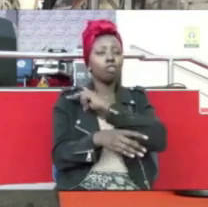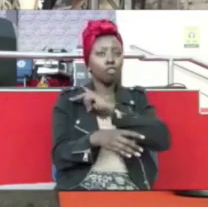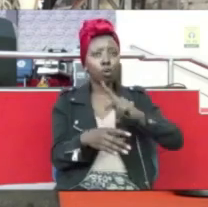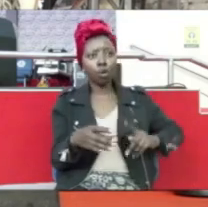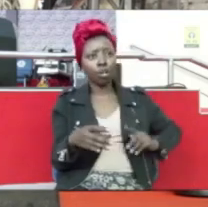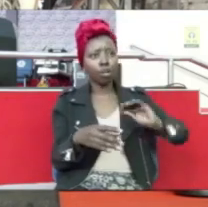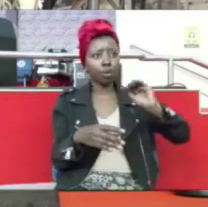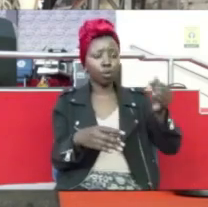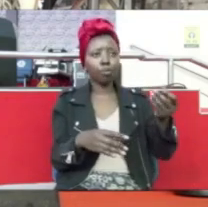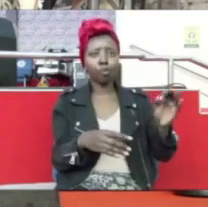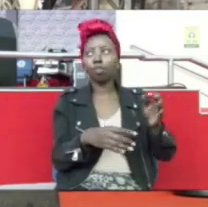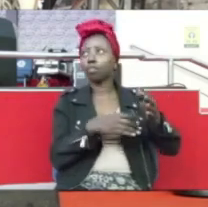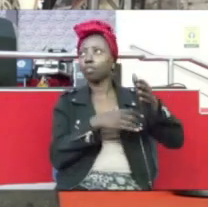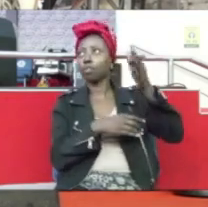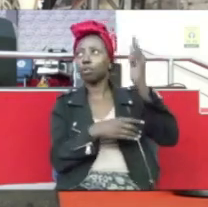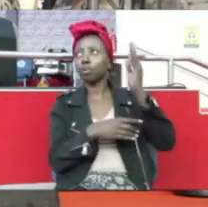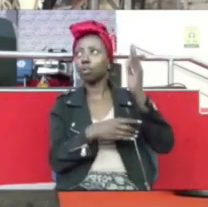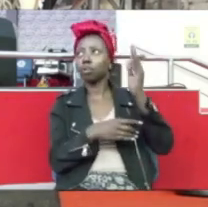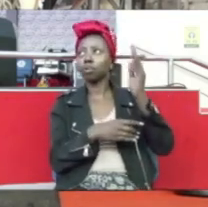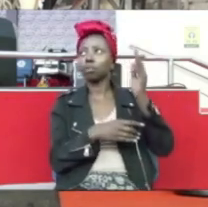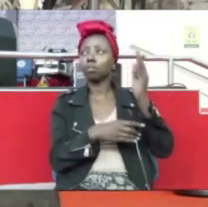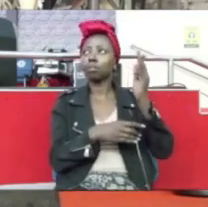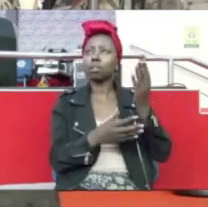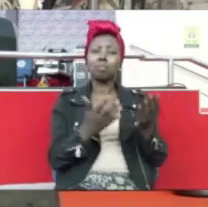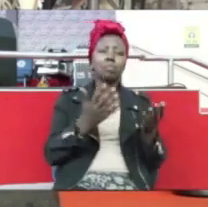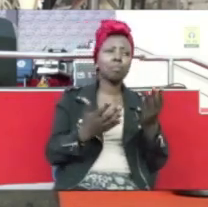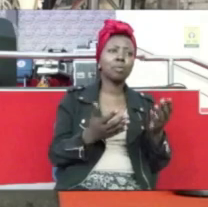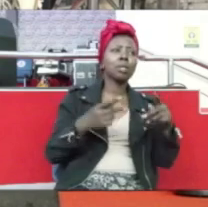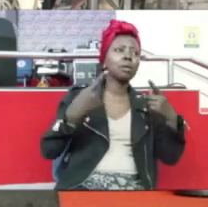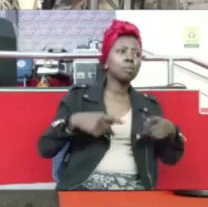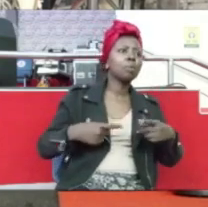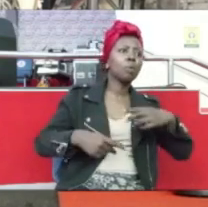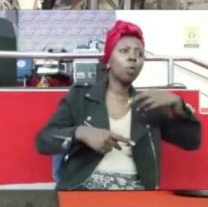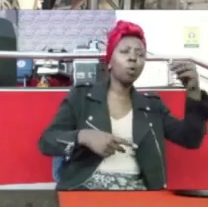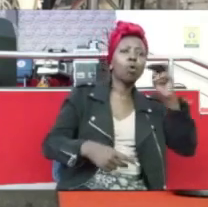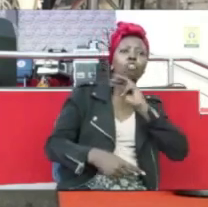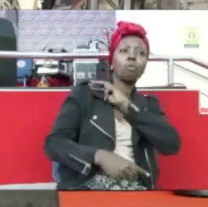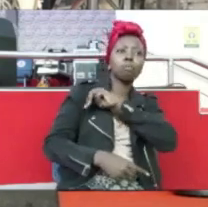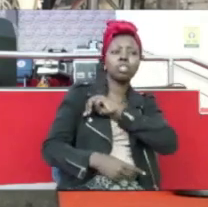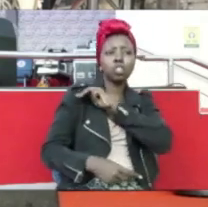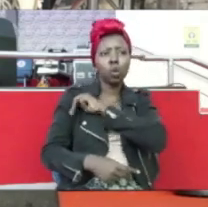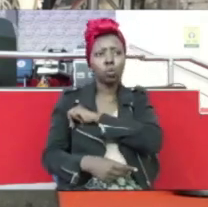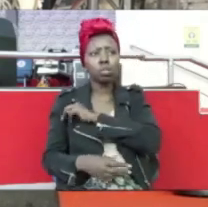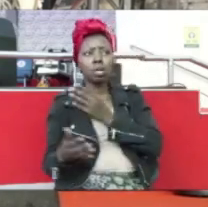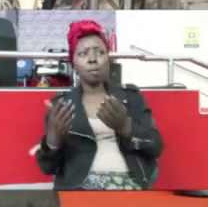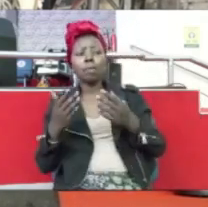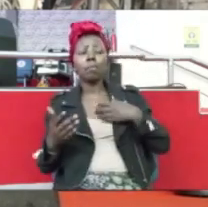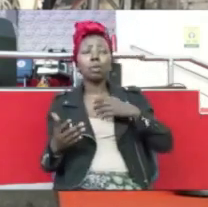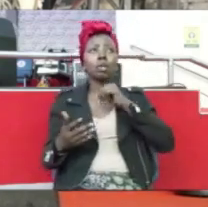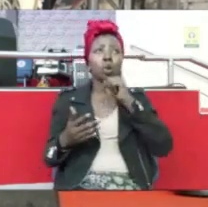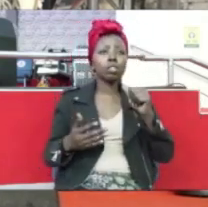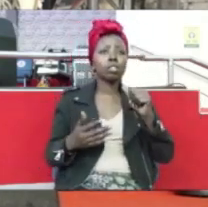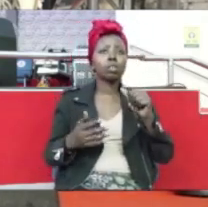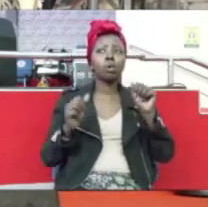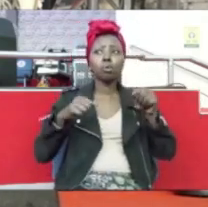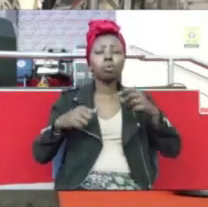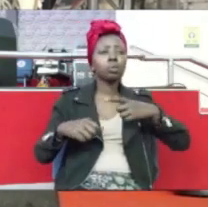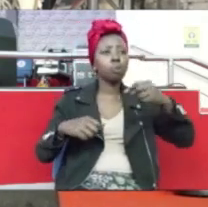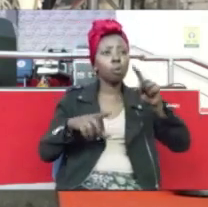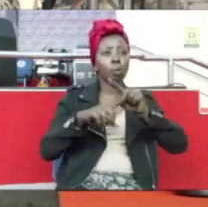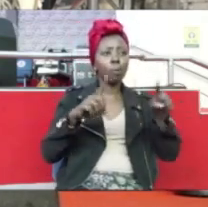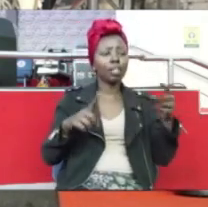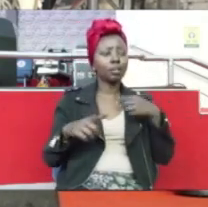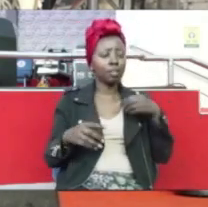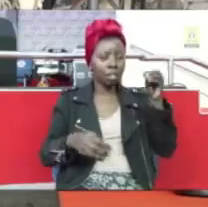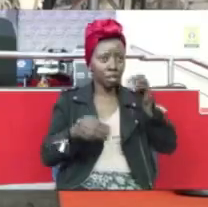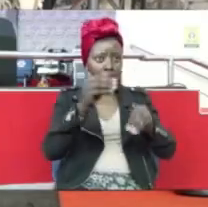Are there missions that people are going for? I might not go physically, but I'm plugging in so that I can be a